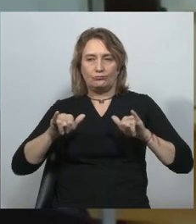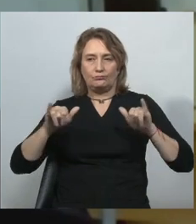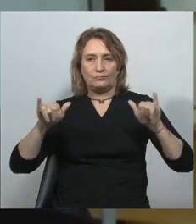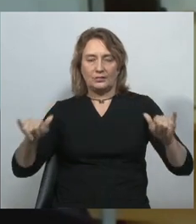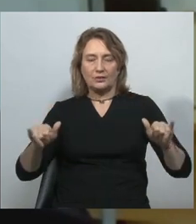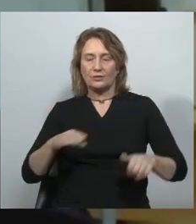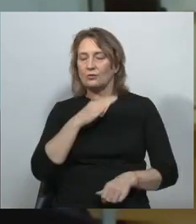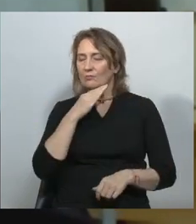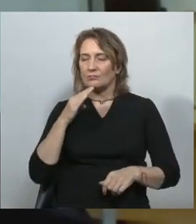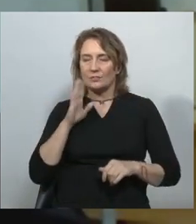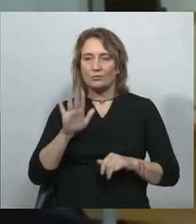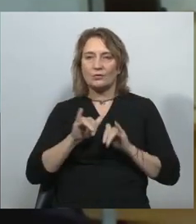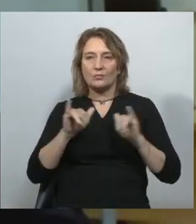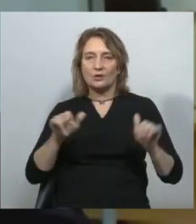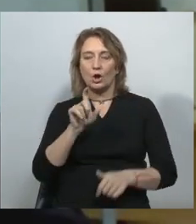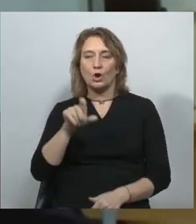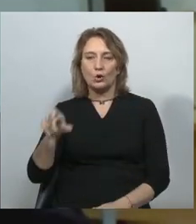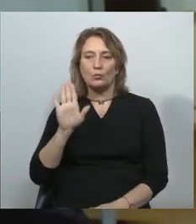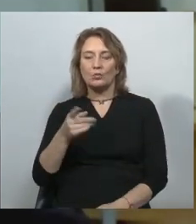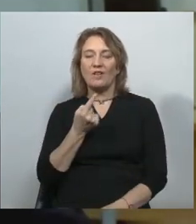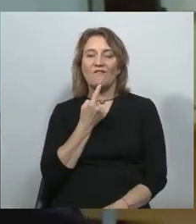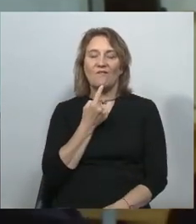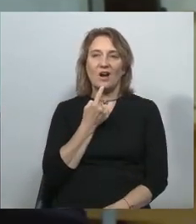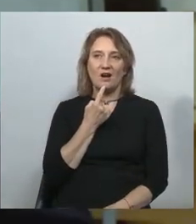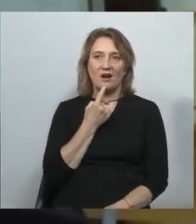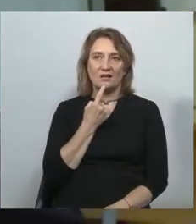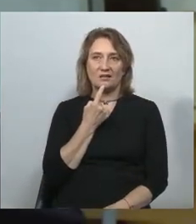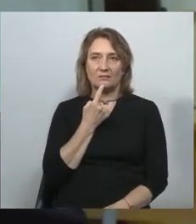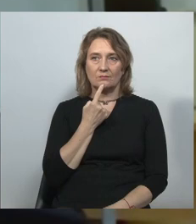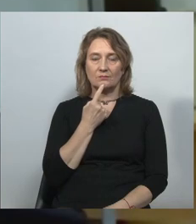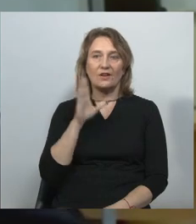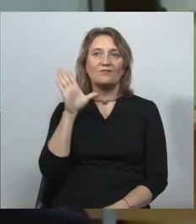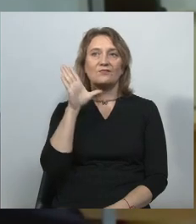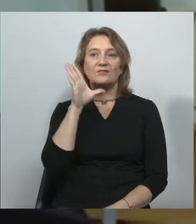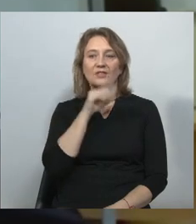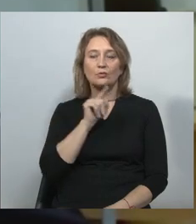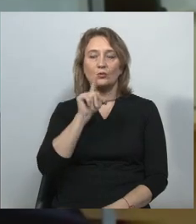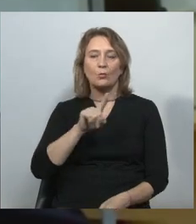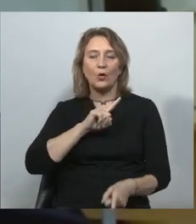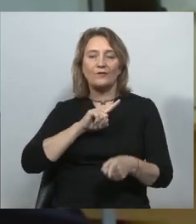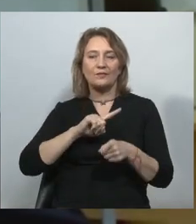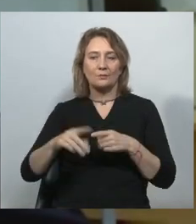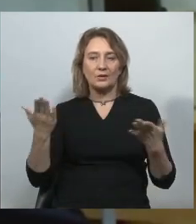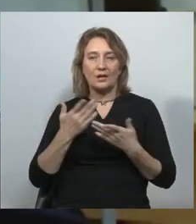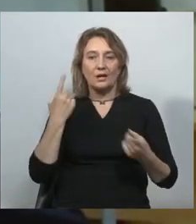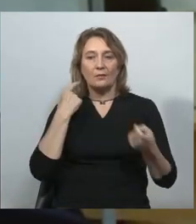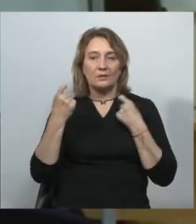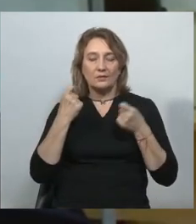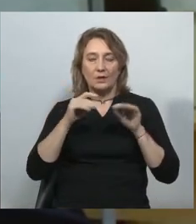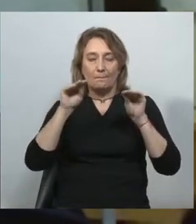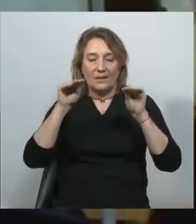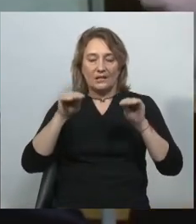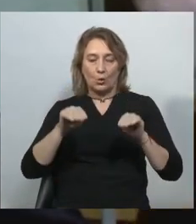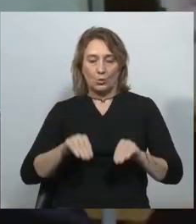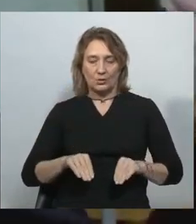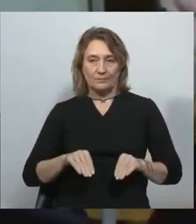information will grow bigger, the volume is going to be more, and people will find it hard,